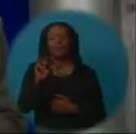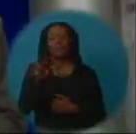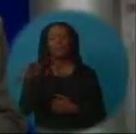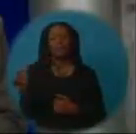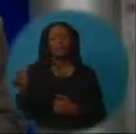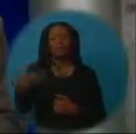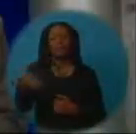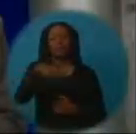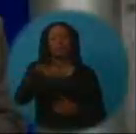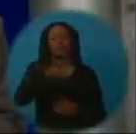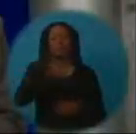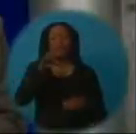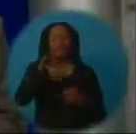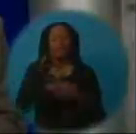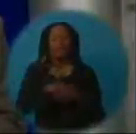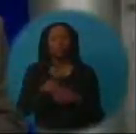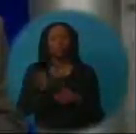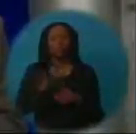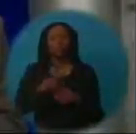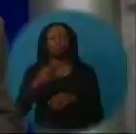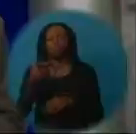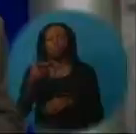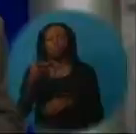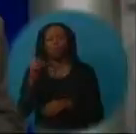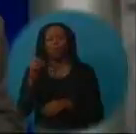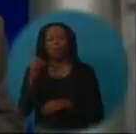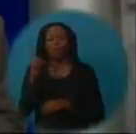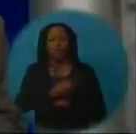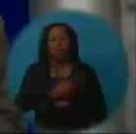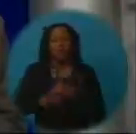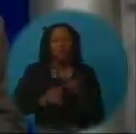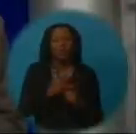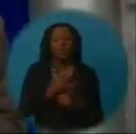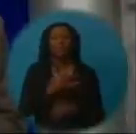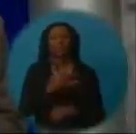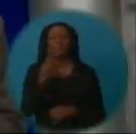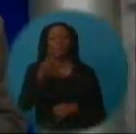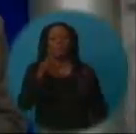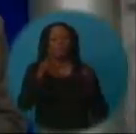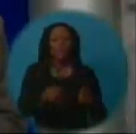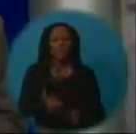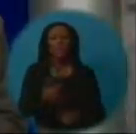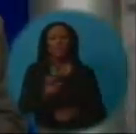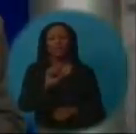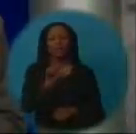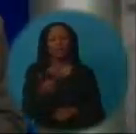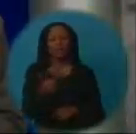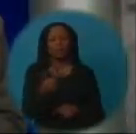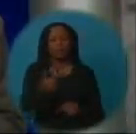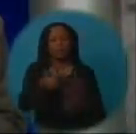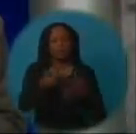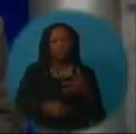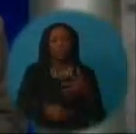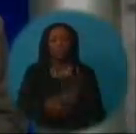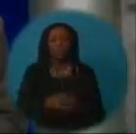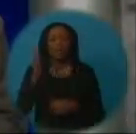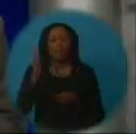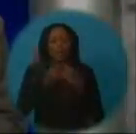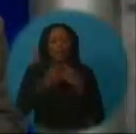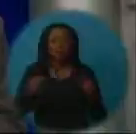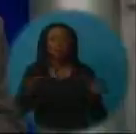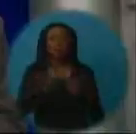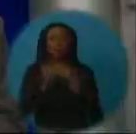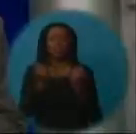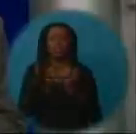3 one-dayers, and 2 tests from October 7th to November 3rd. The squad for the Asian tour is expected to be announced this